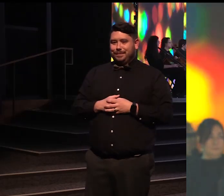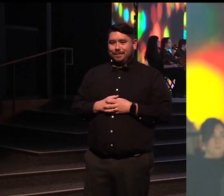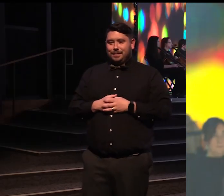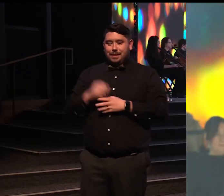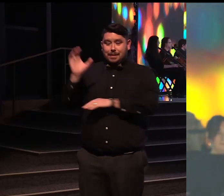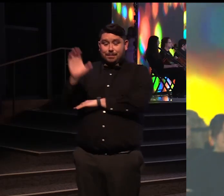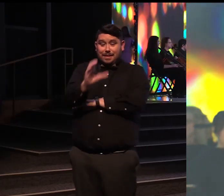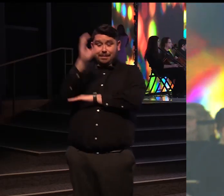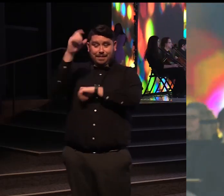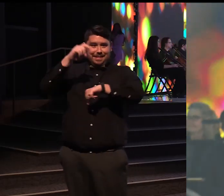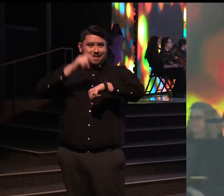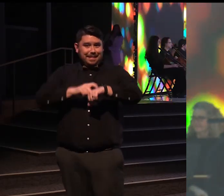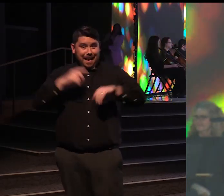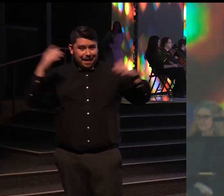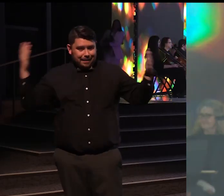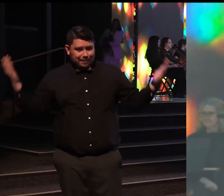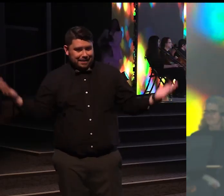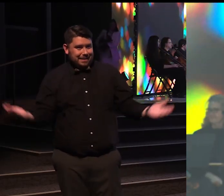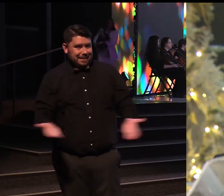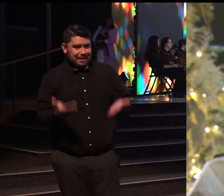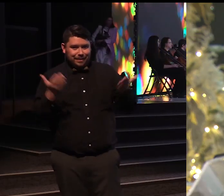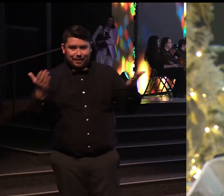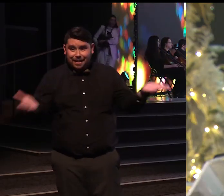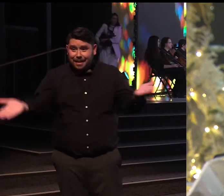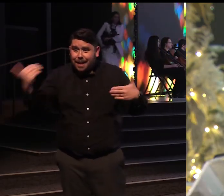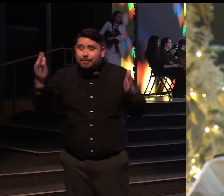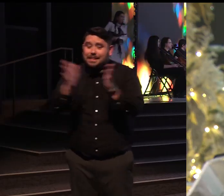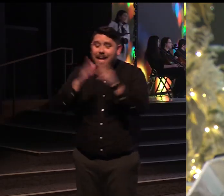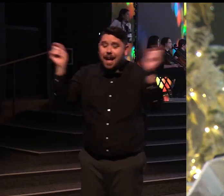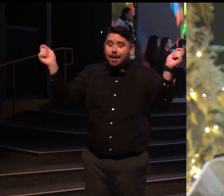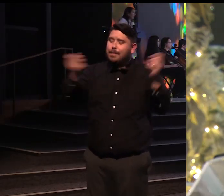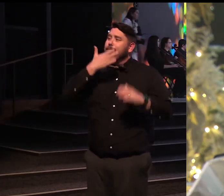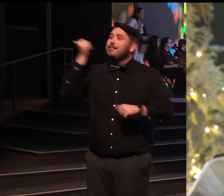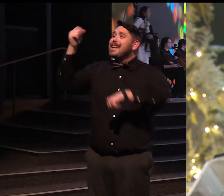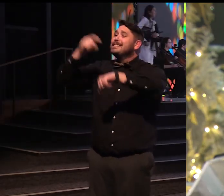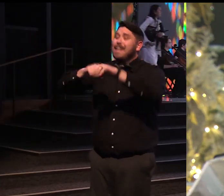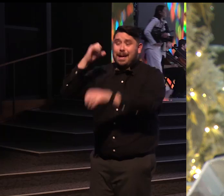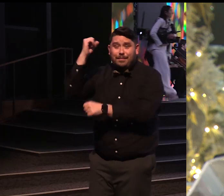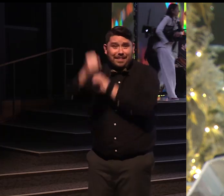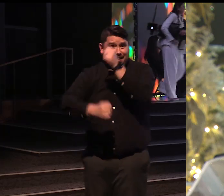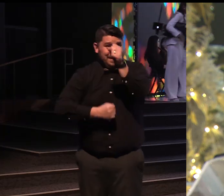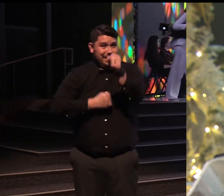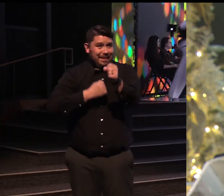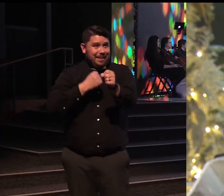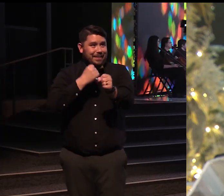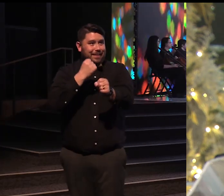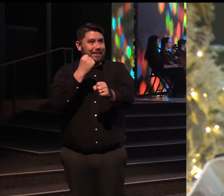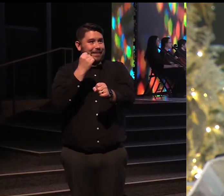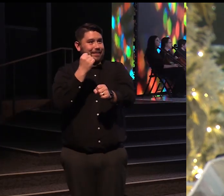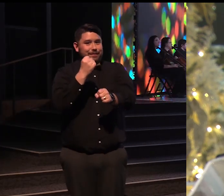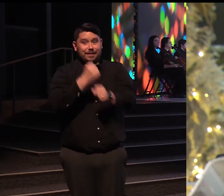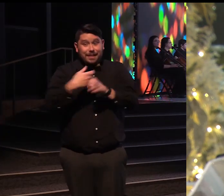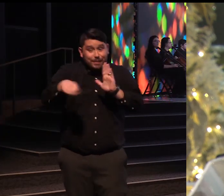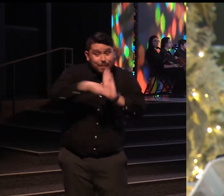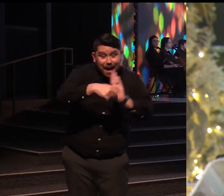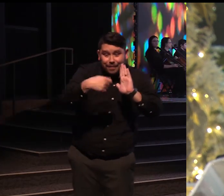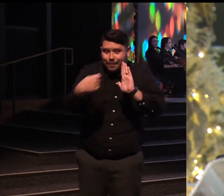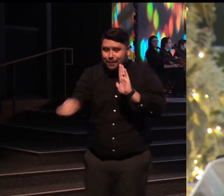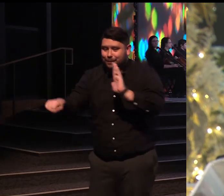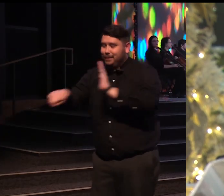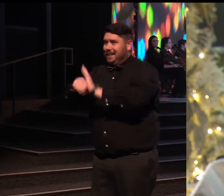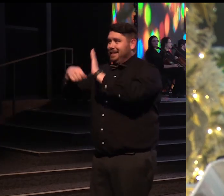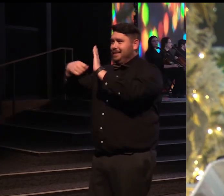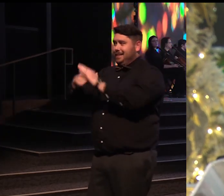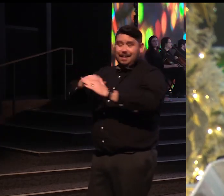Christmas time is here. Time to celebrate the best time of the year. The jingle bells are ringing and